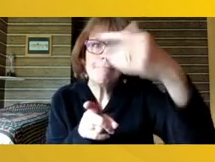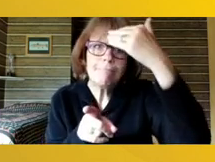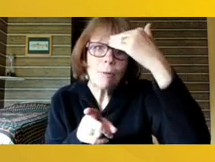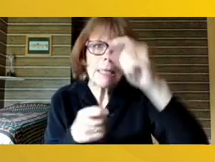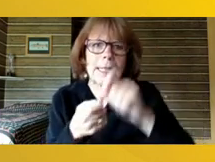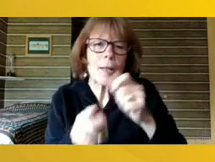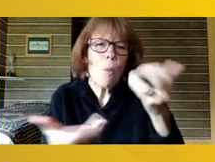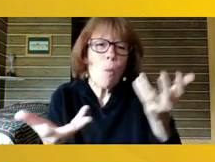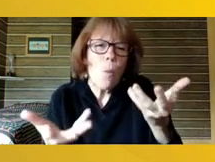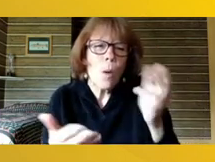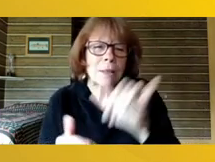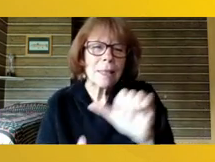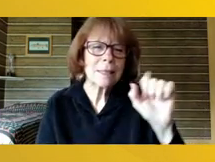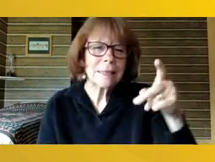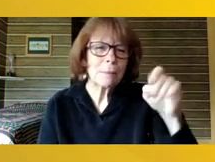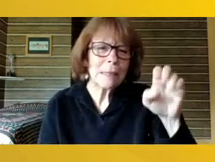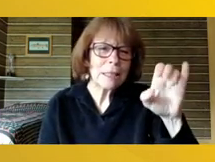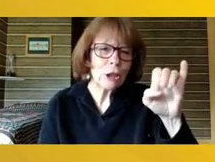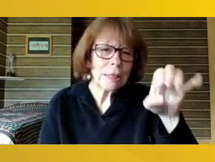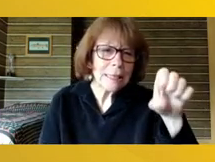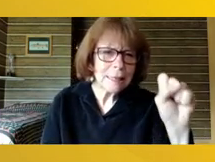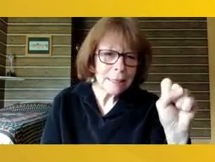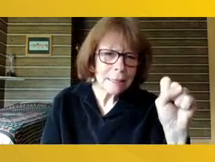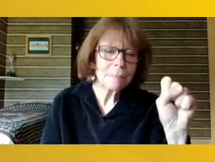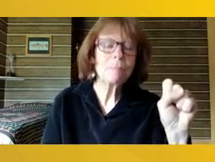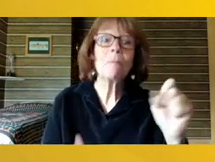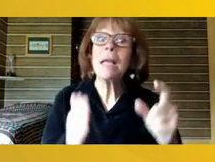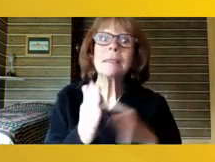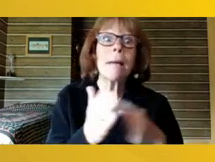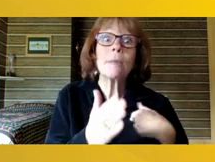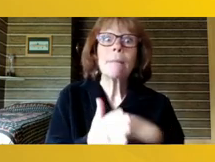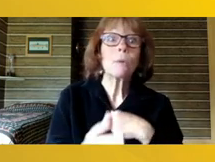the, in some cases, the individual whale.